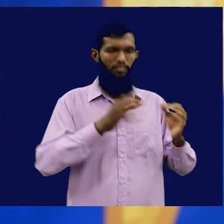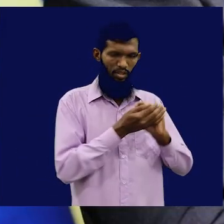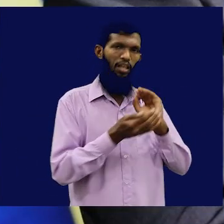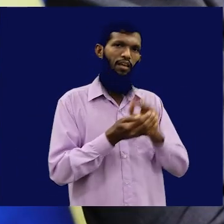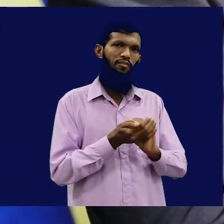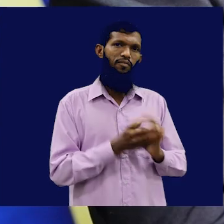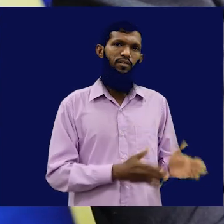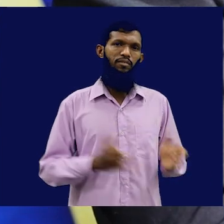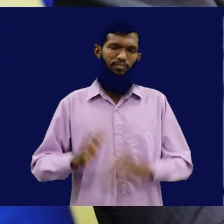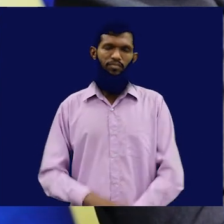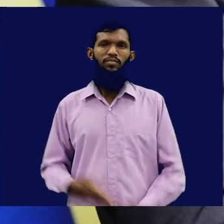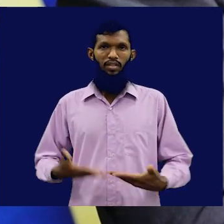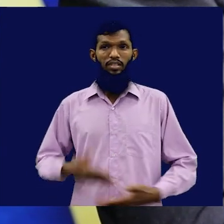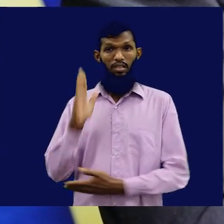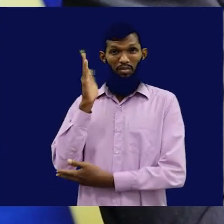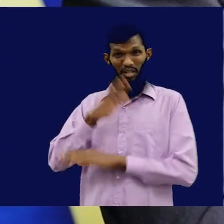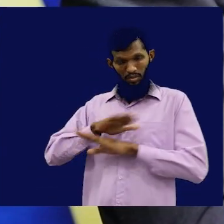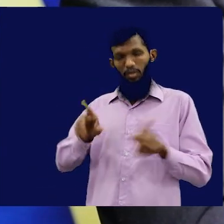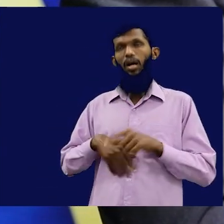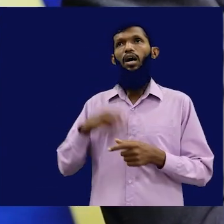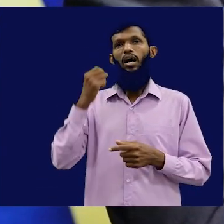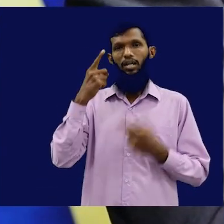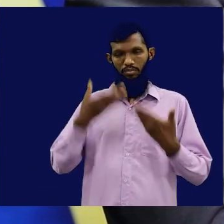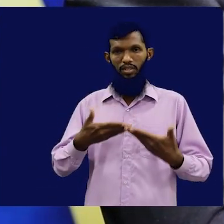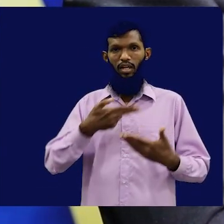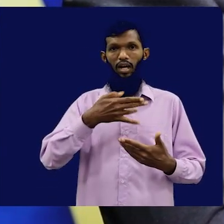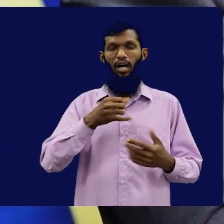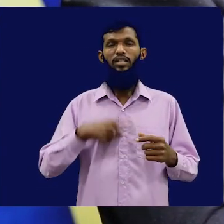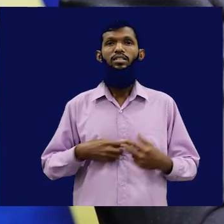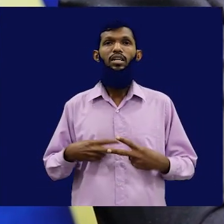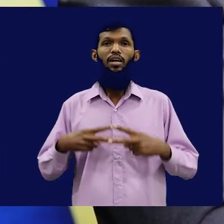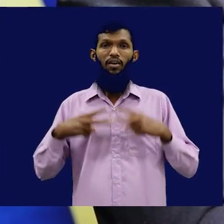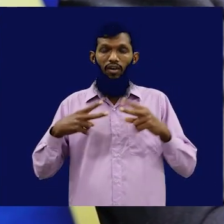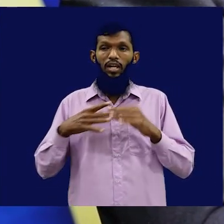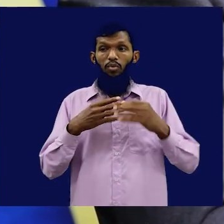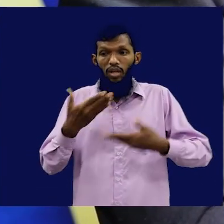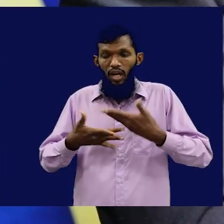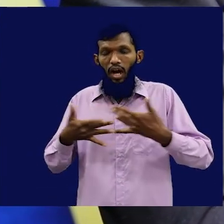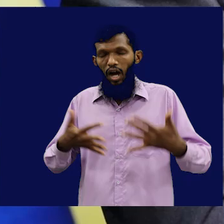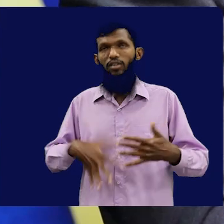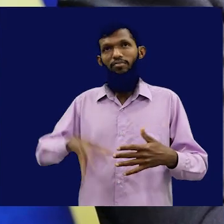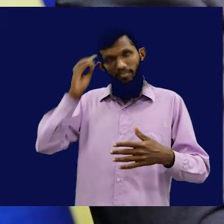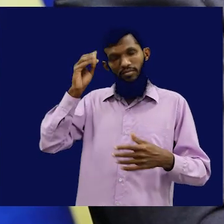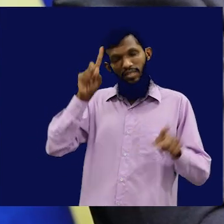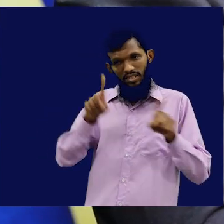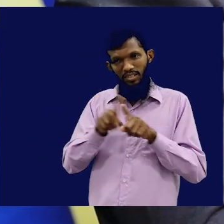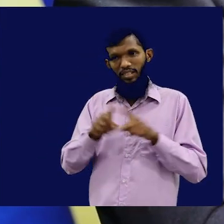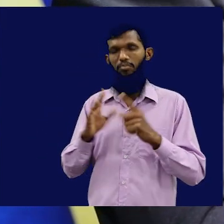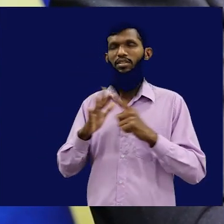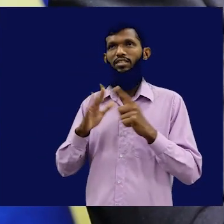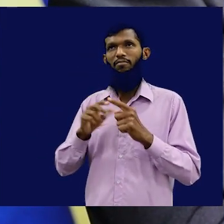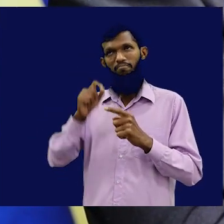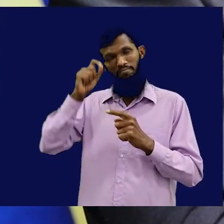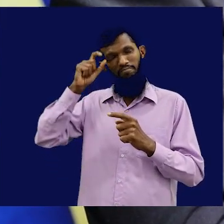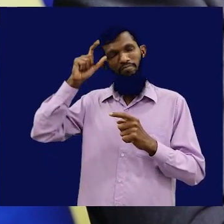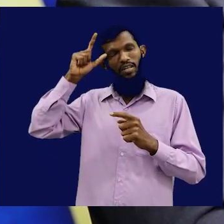life. As we conclude this episode, we hope it has enriched your understanding of this profound act of worship in Islam, that is Hajj.